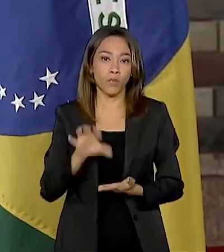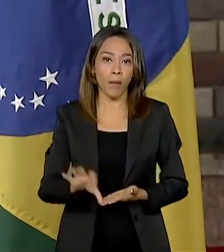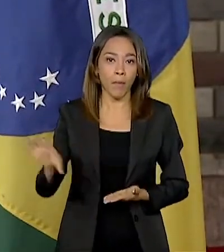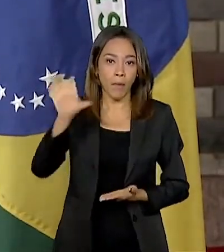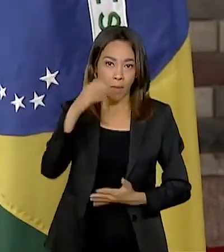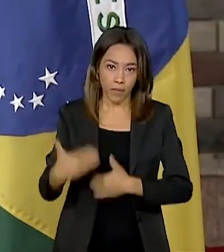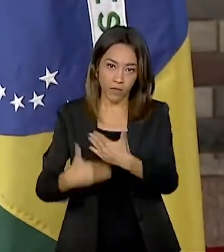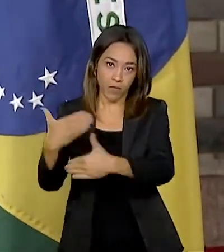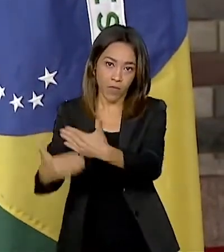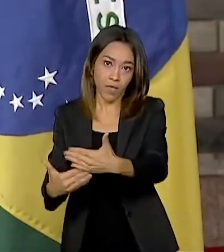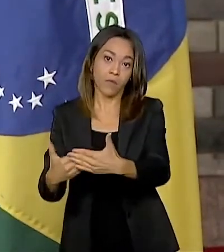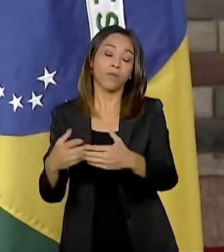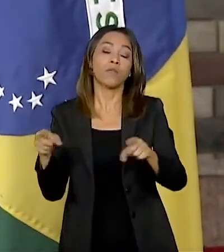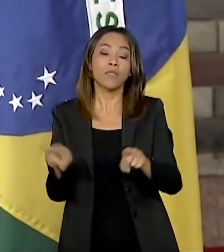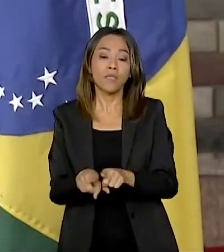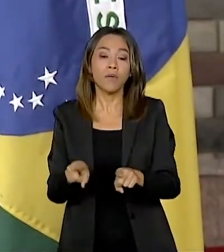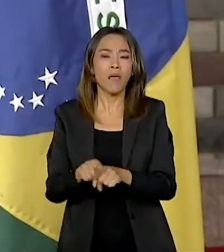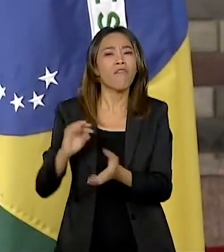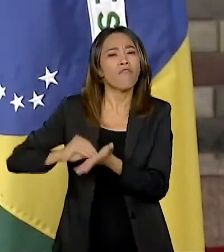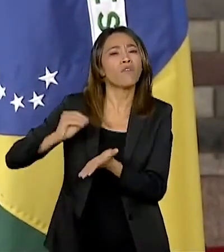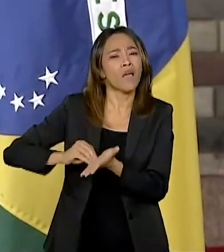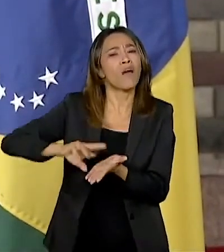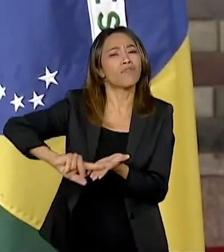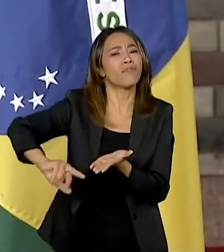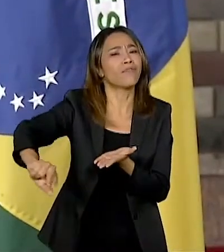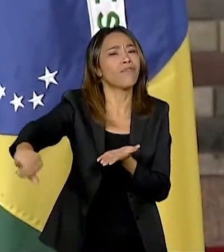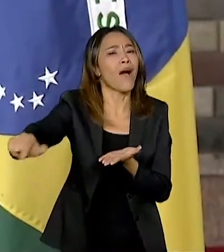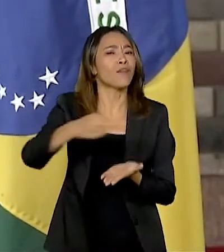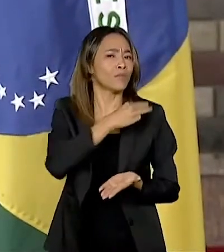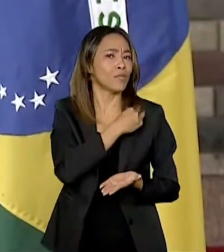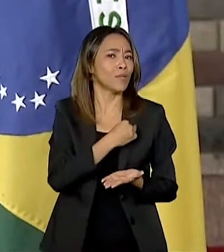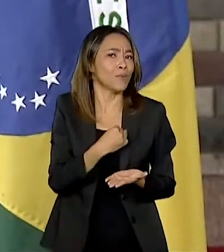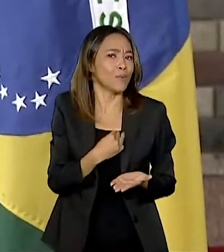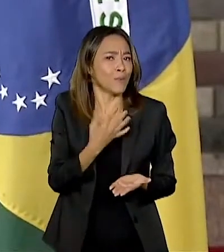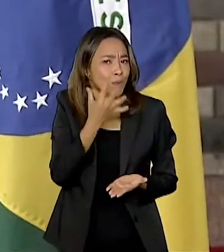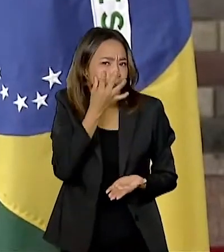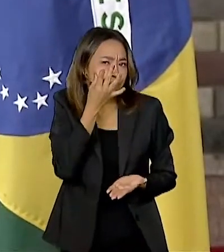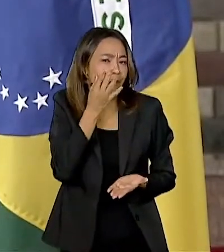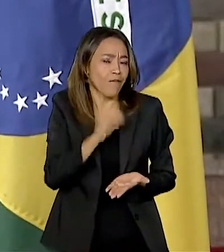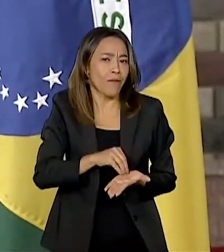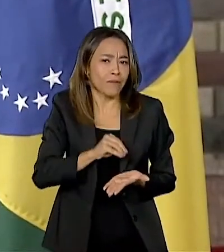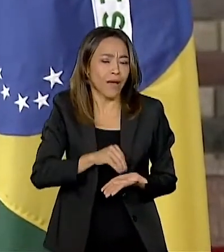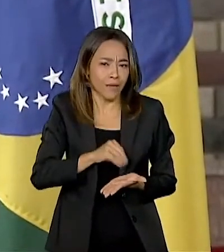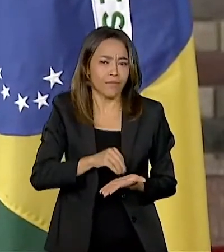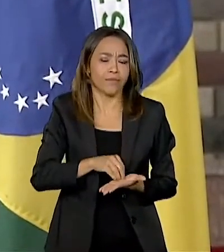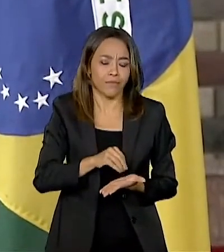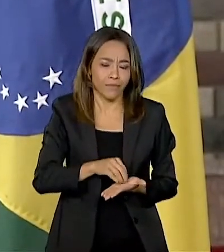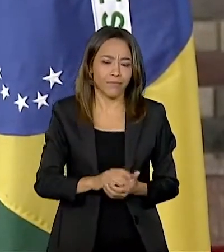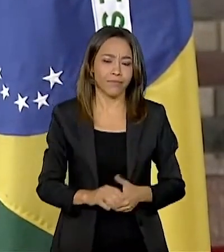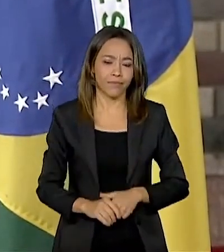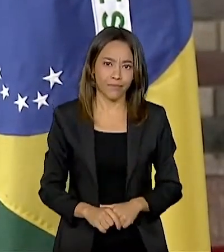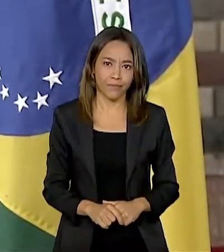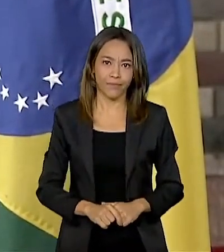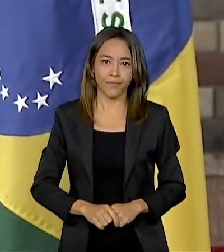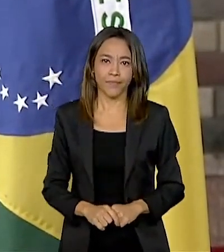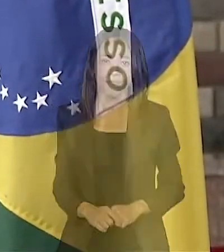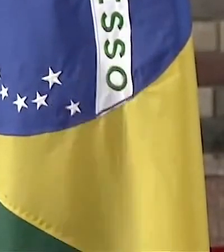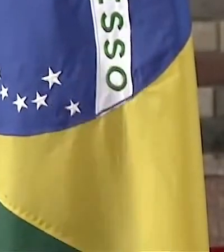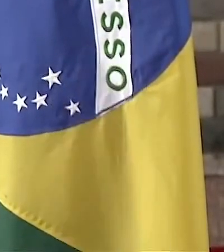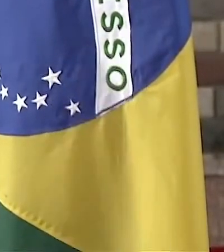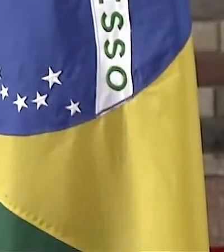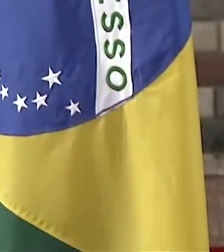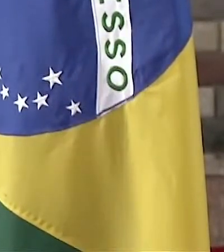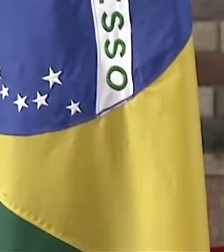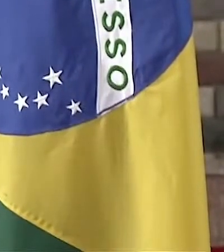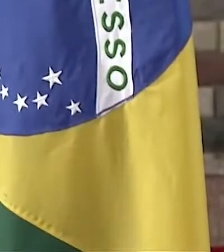my minister for regional integration. E ainda faltaram vários ministros. And ainda faltaram vários ministros. And we still lacked in our mission here